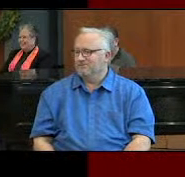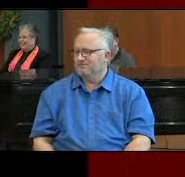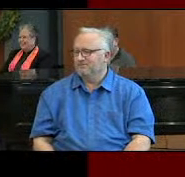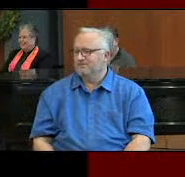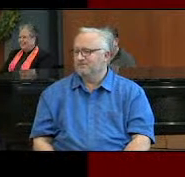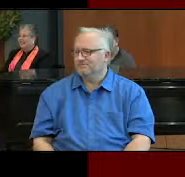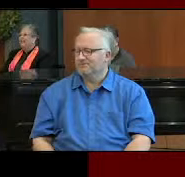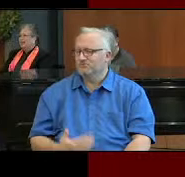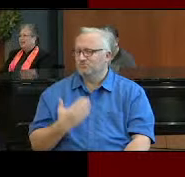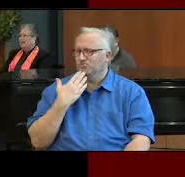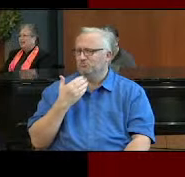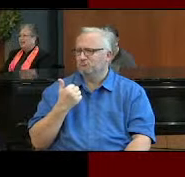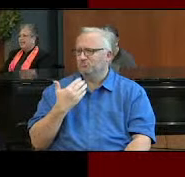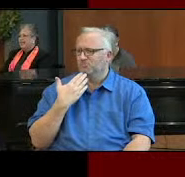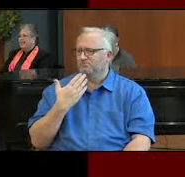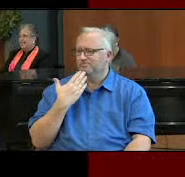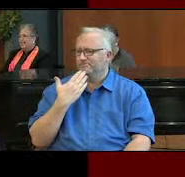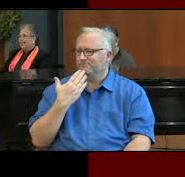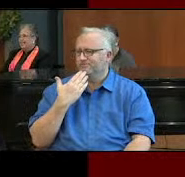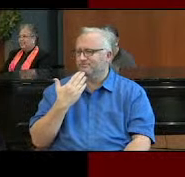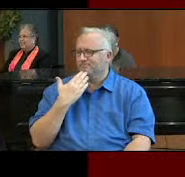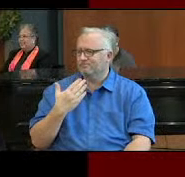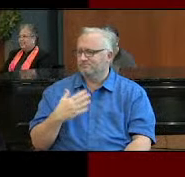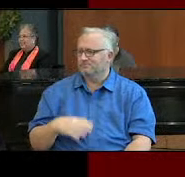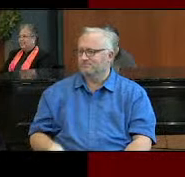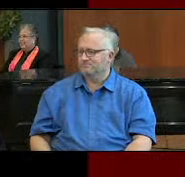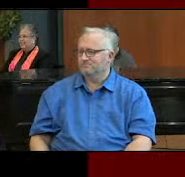Muy bueno. Thank you.